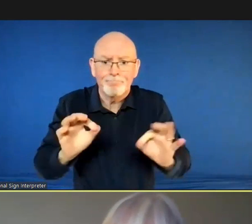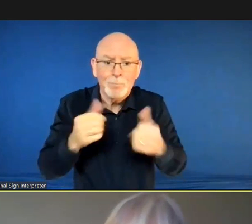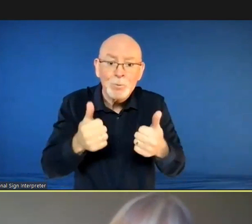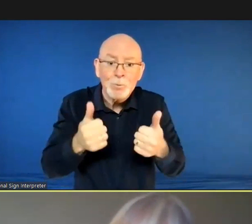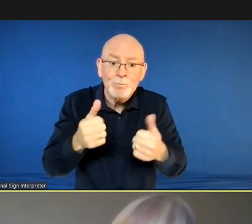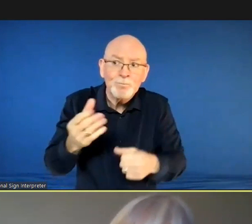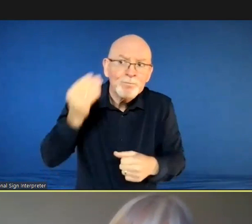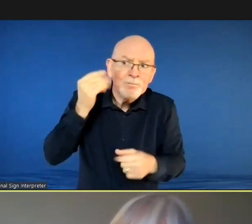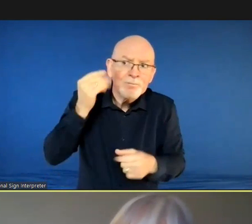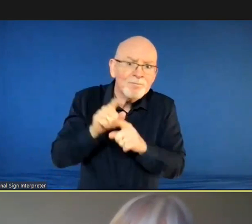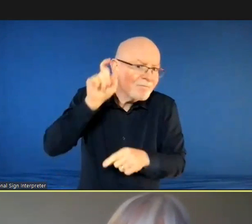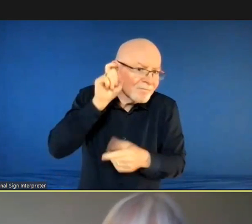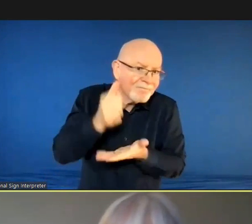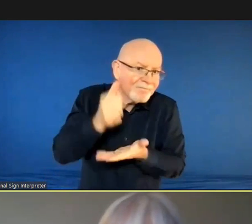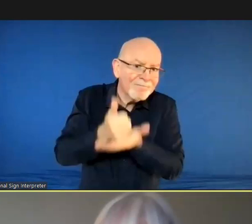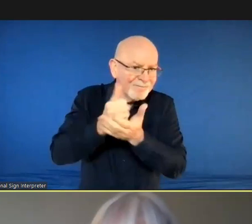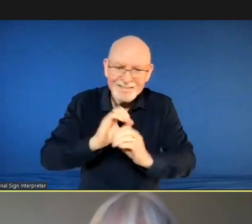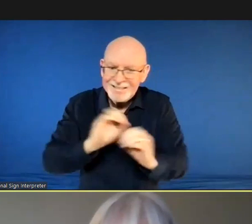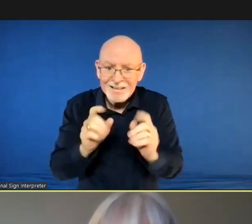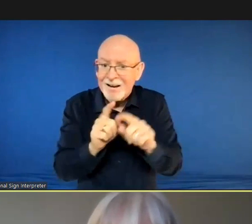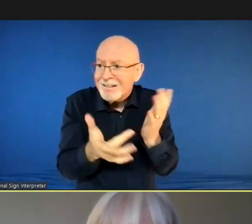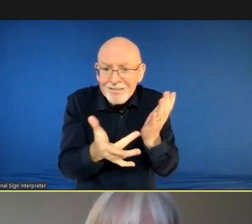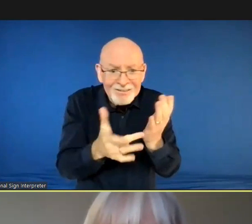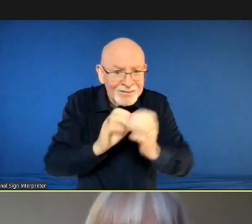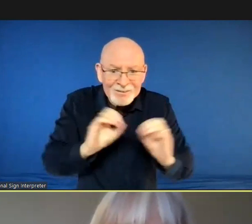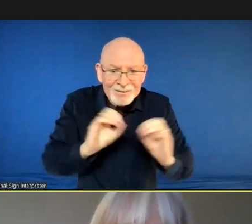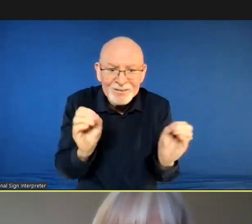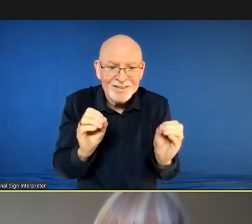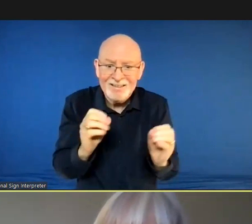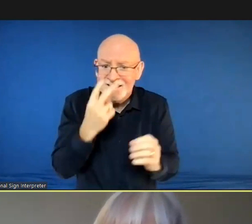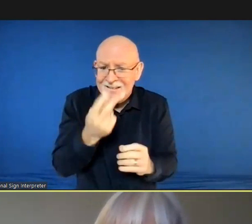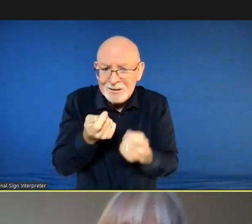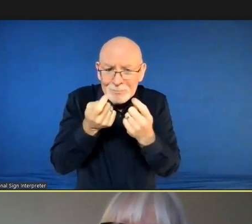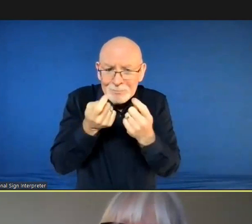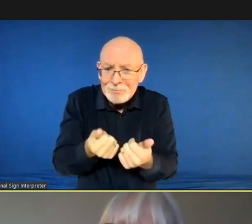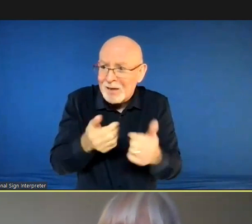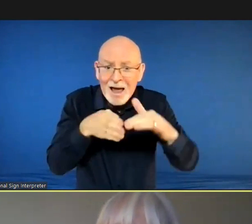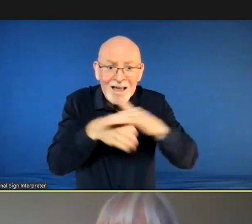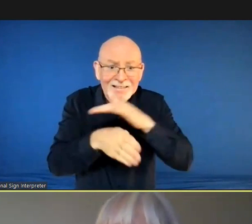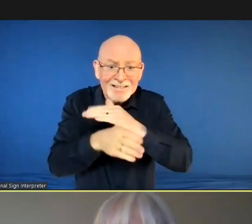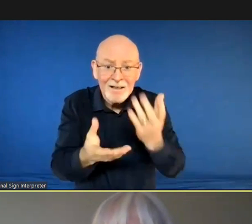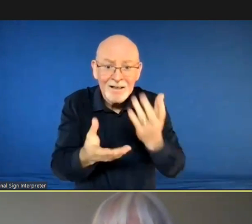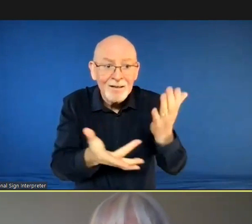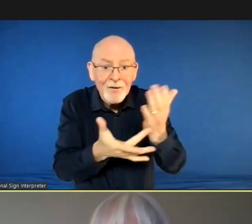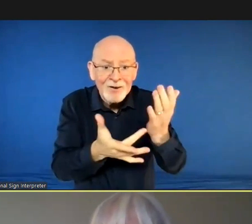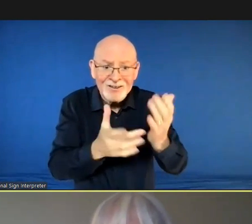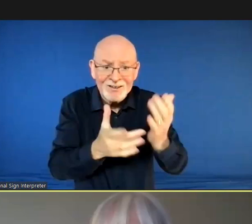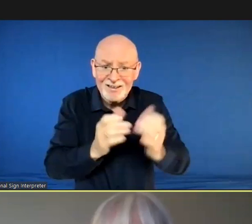to technology such as cochlear implants. And whilst we and our